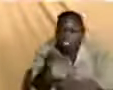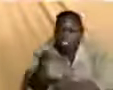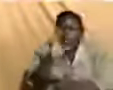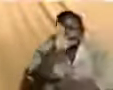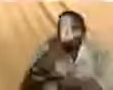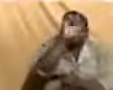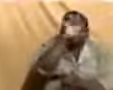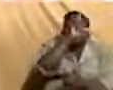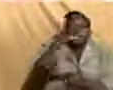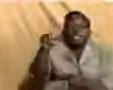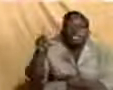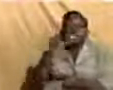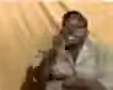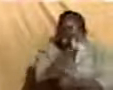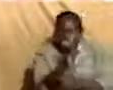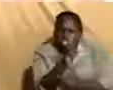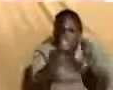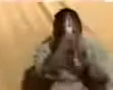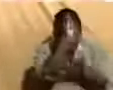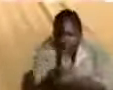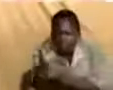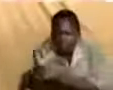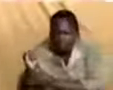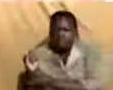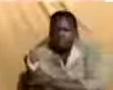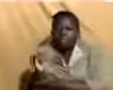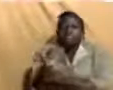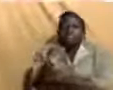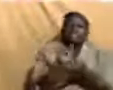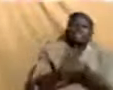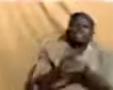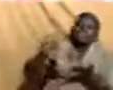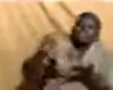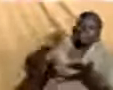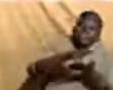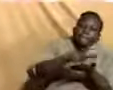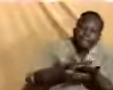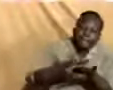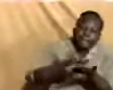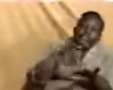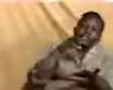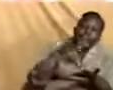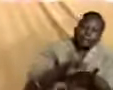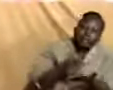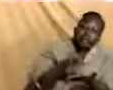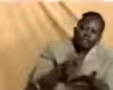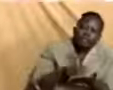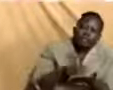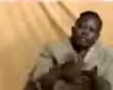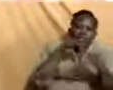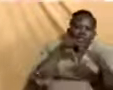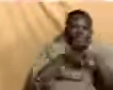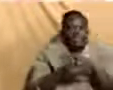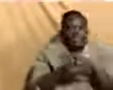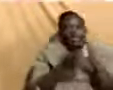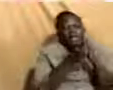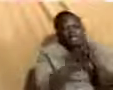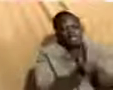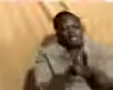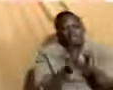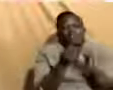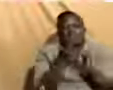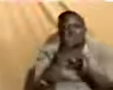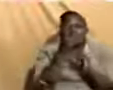and we vote individually for each bill. That is basically the position in Articles 255, 256,